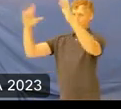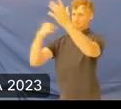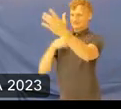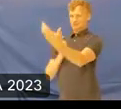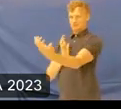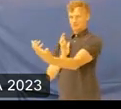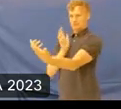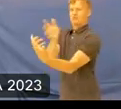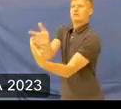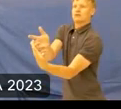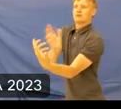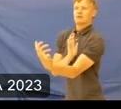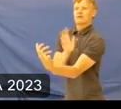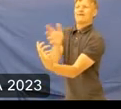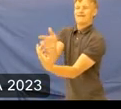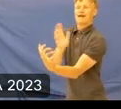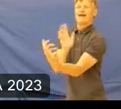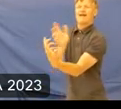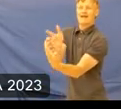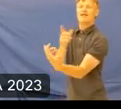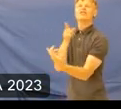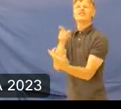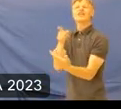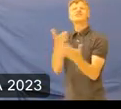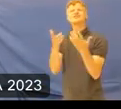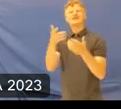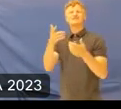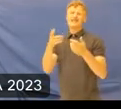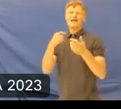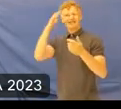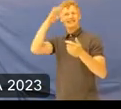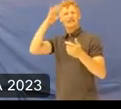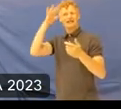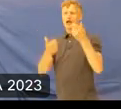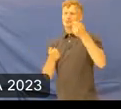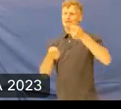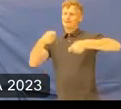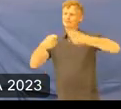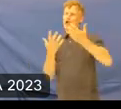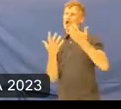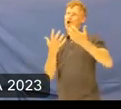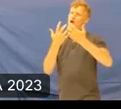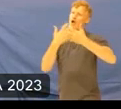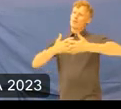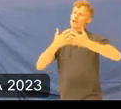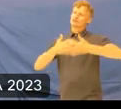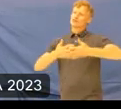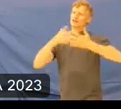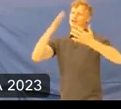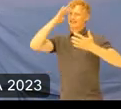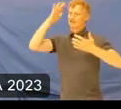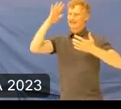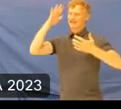the Howard Giles's accommodation theory turned into a maxim. So social linguists know that's what people do.